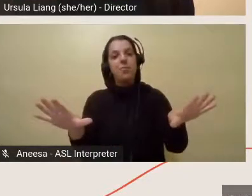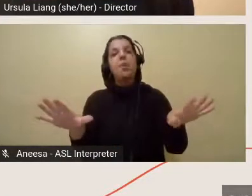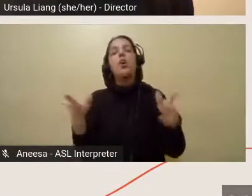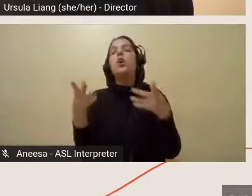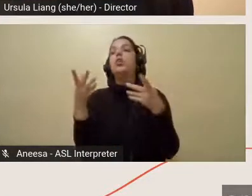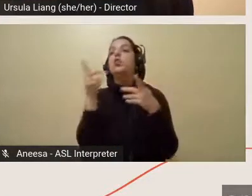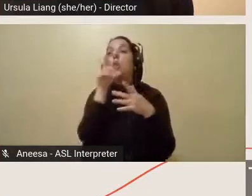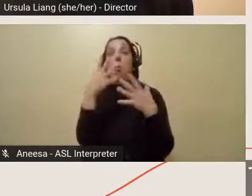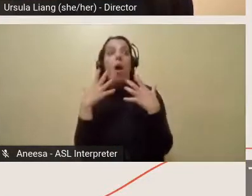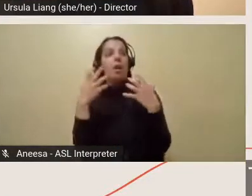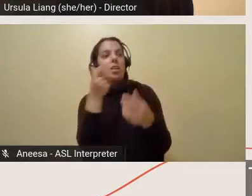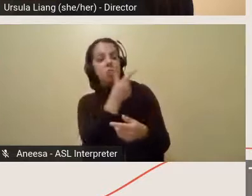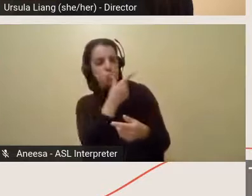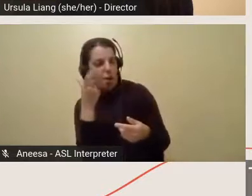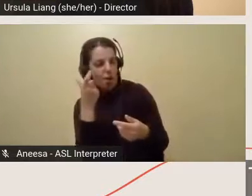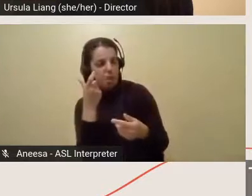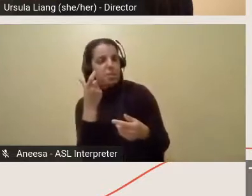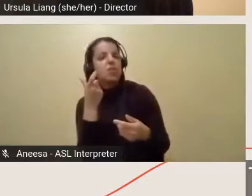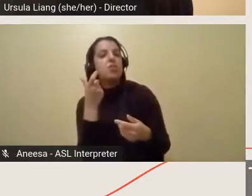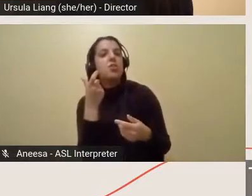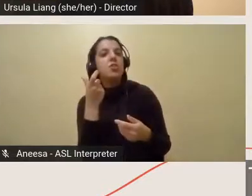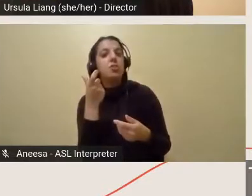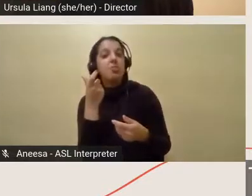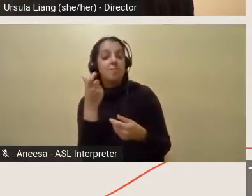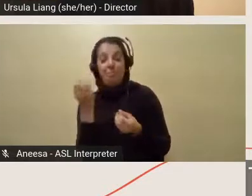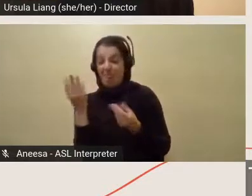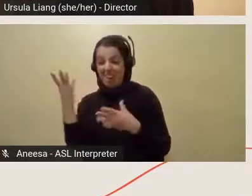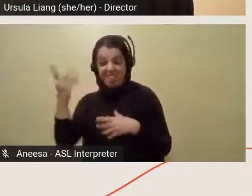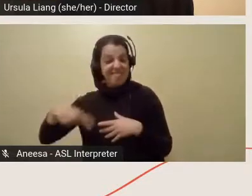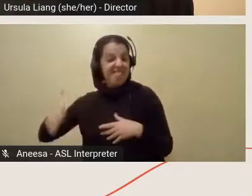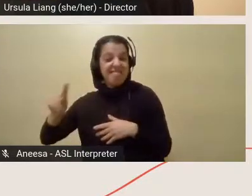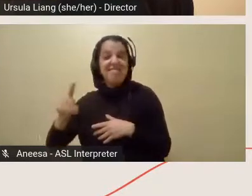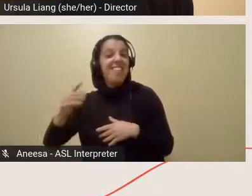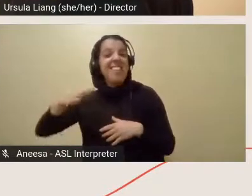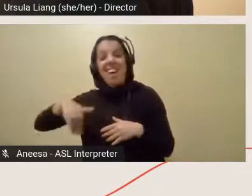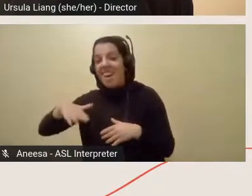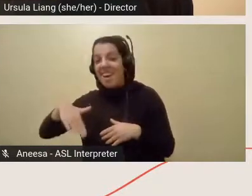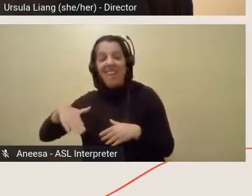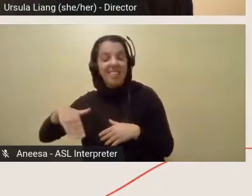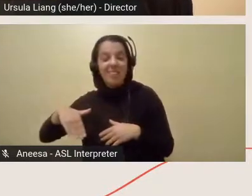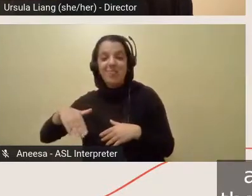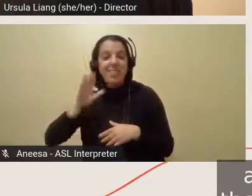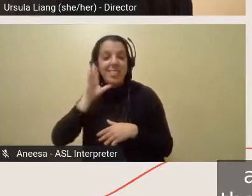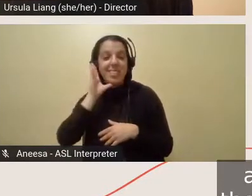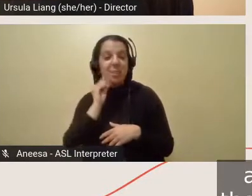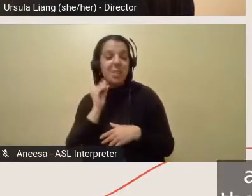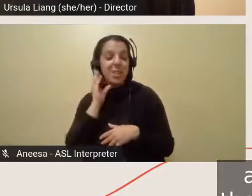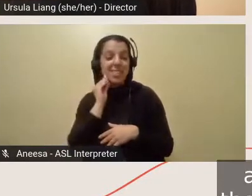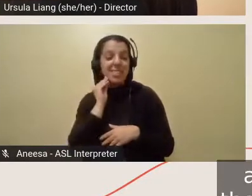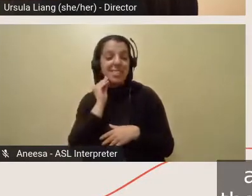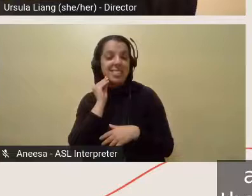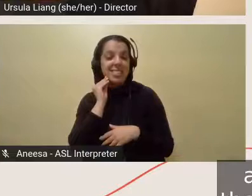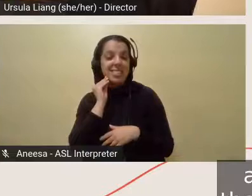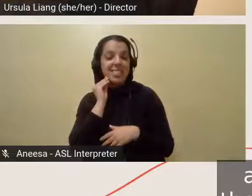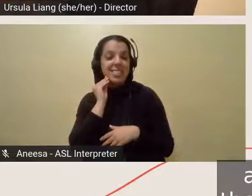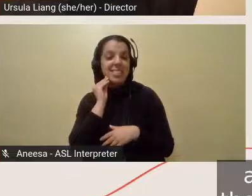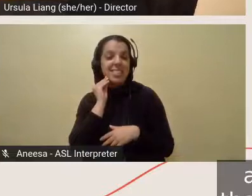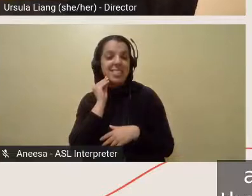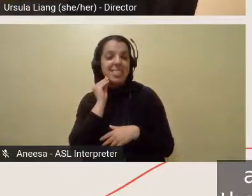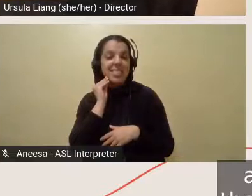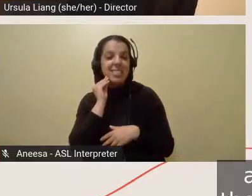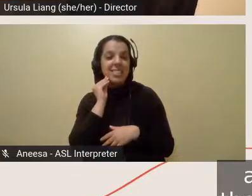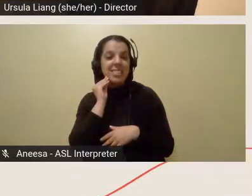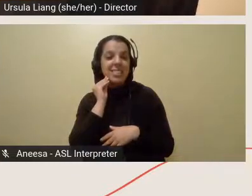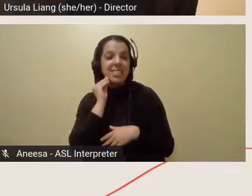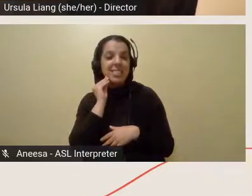things are going to be very important. These are going to be folks that haven't had like a film, you know, are not able to walk up on the streets to